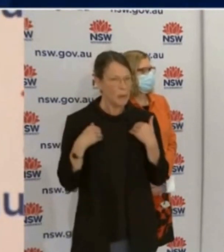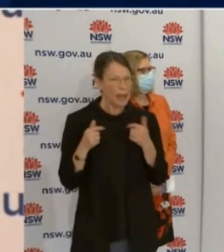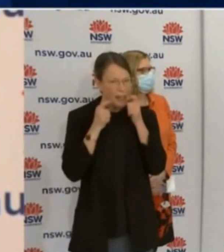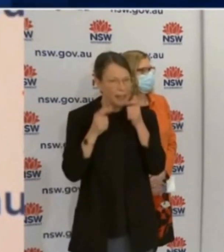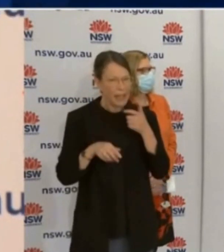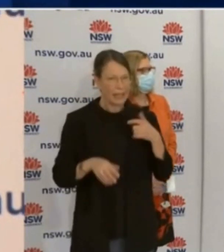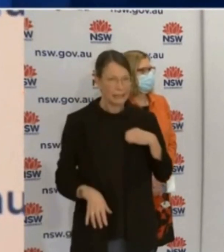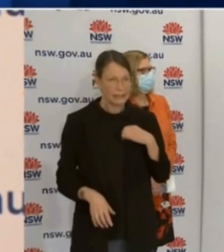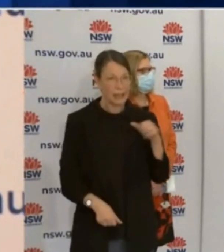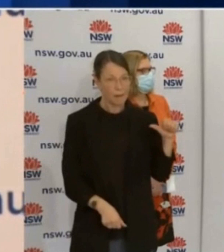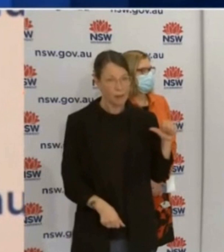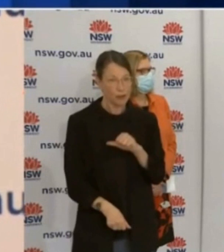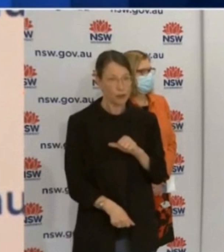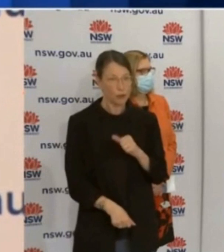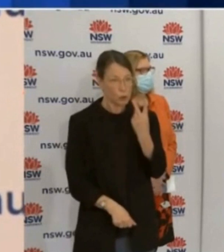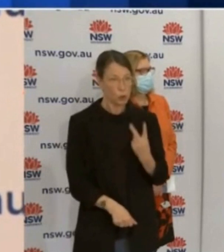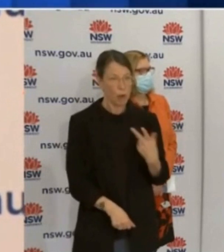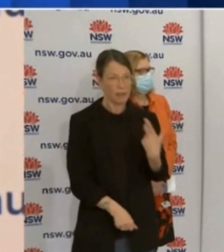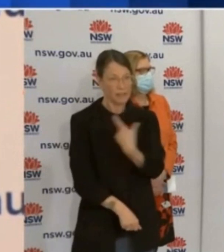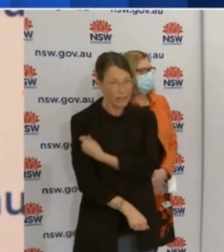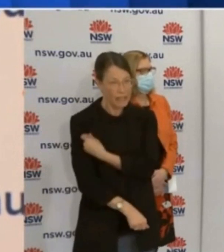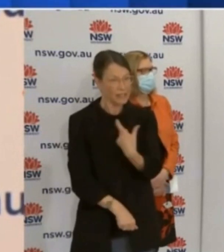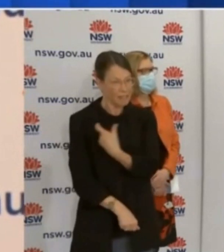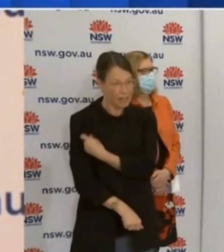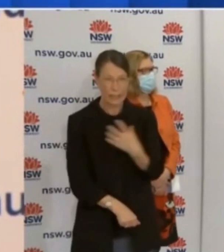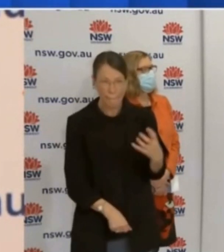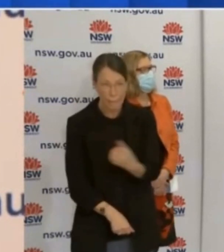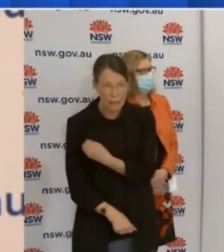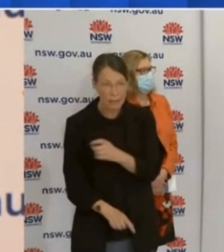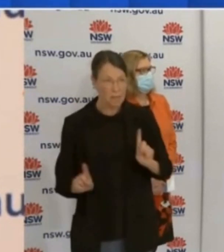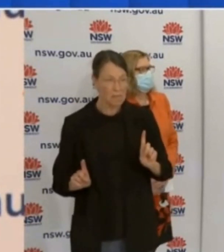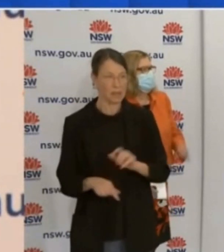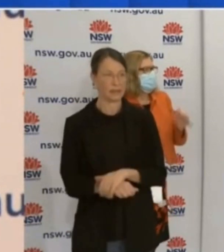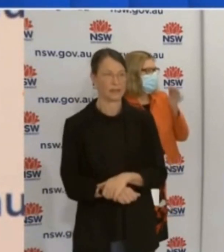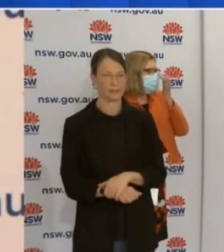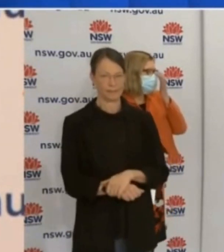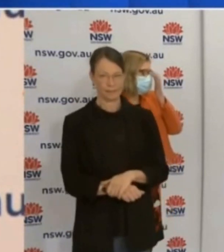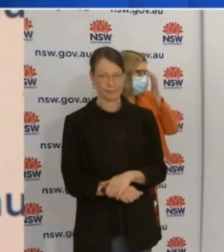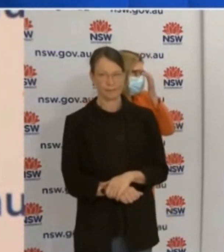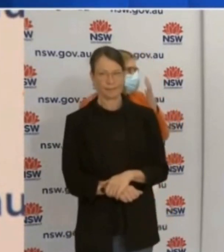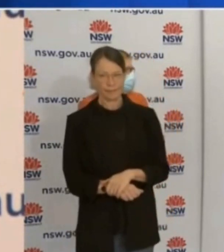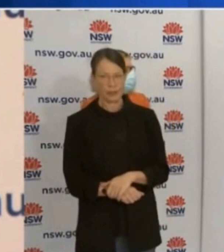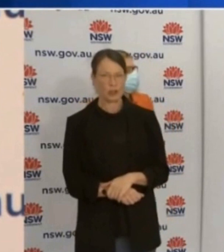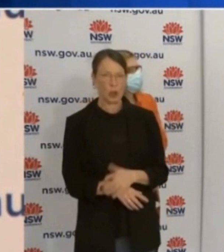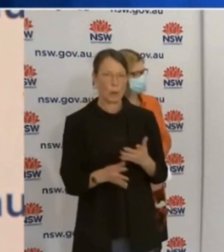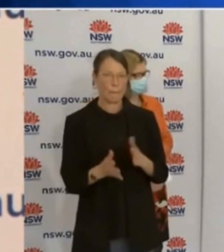view, as the Health Minister, that I would like to see all health workers in New South Wales